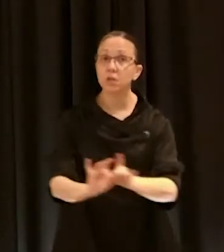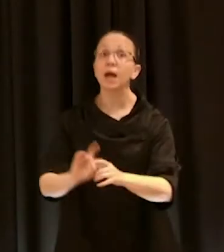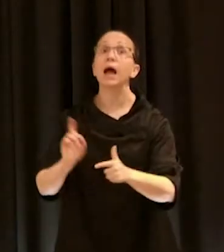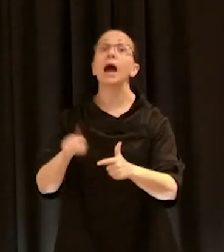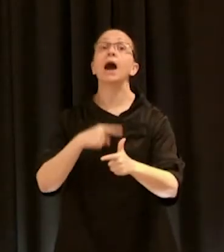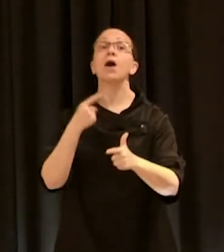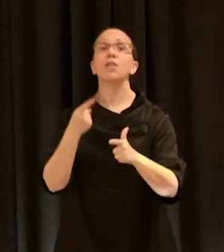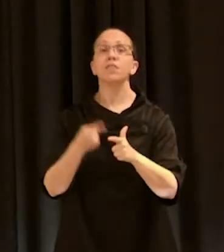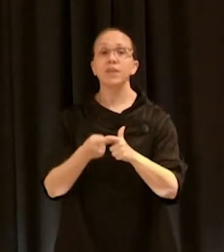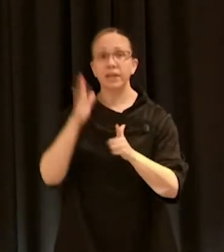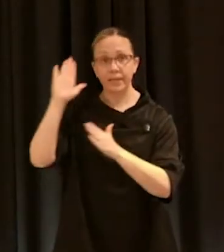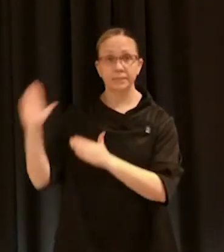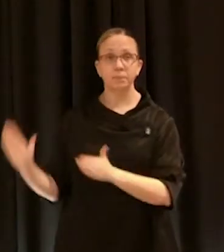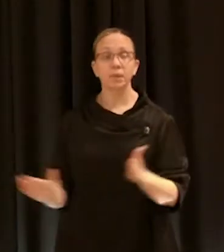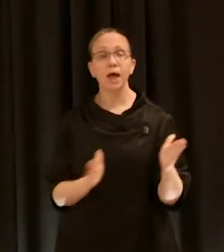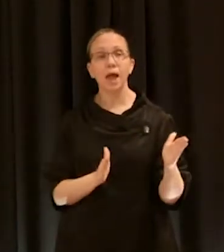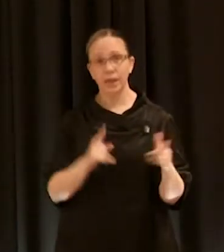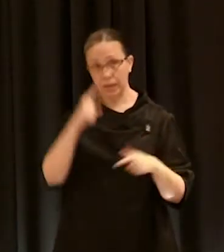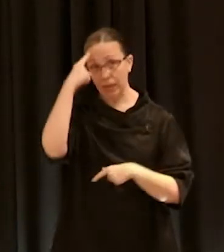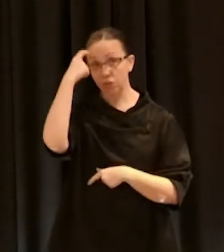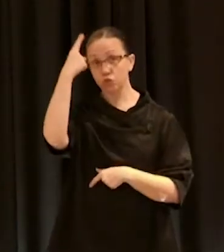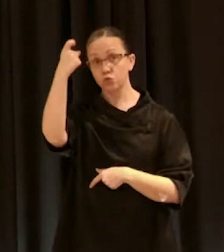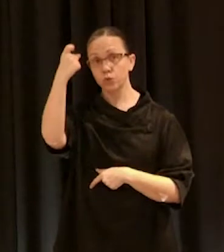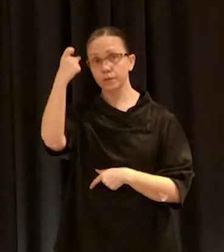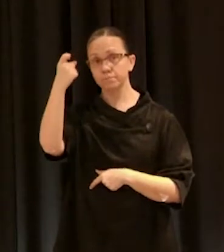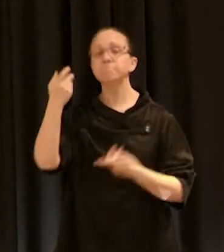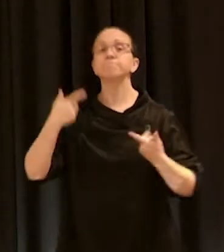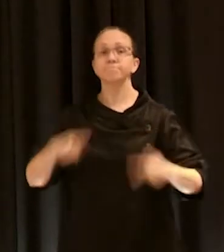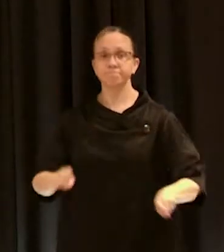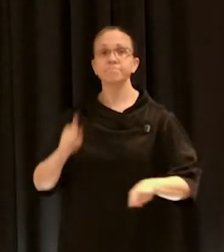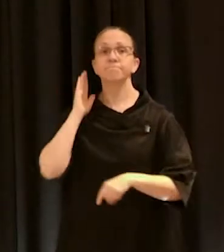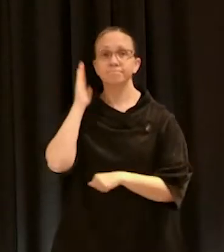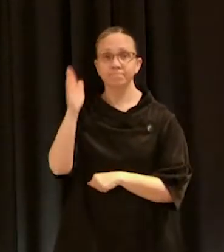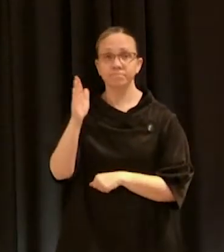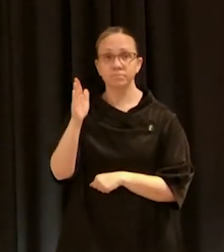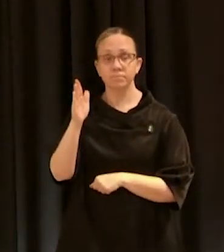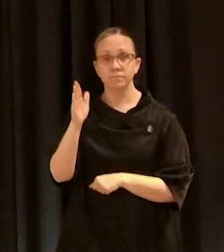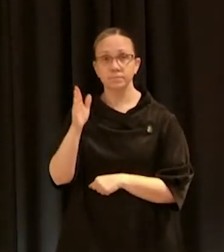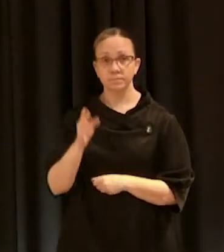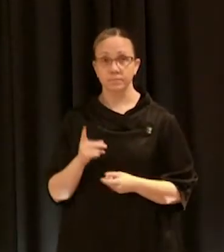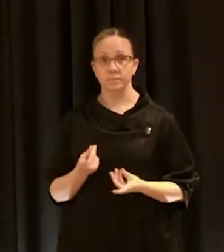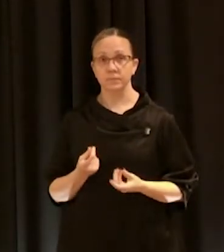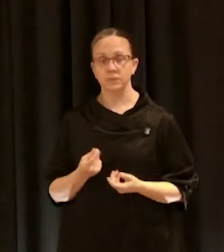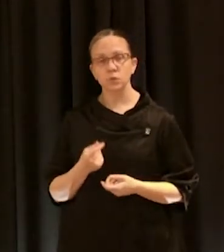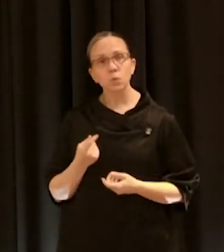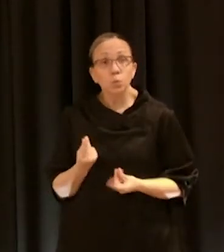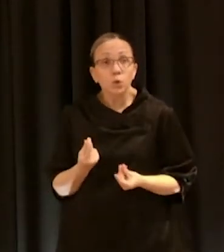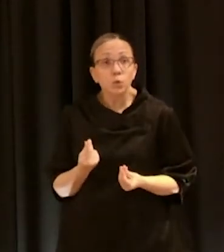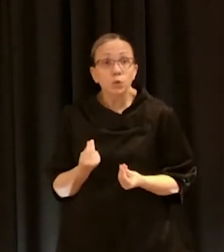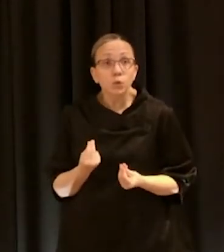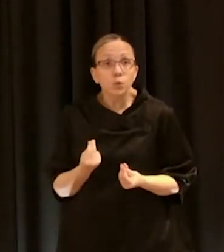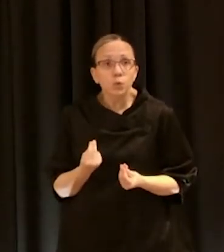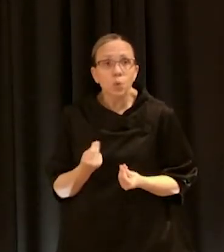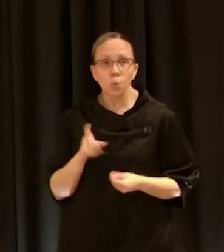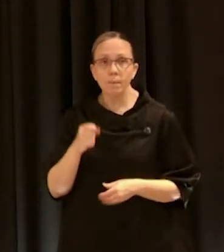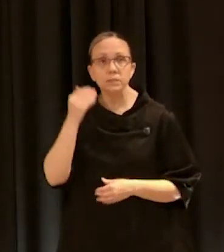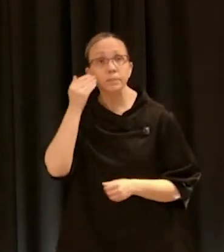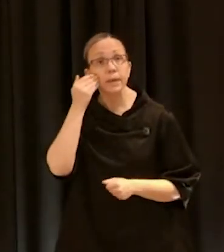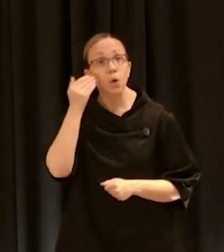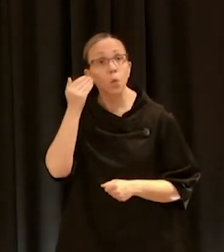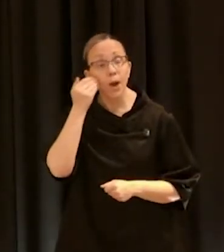then the will of God, the dream, will come to pass. So we must be constantly